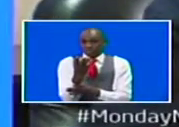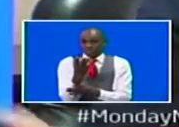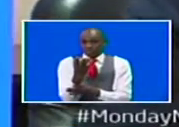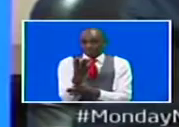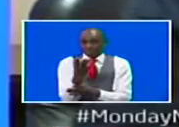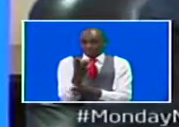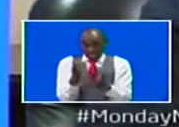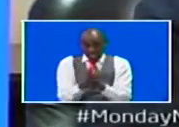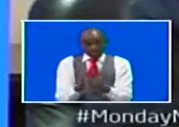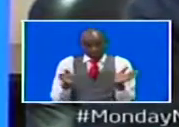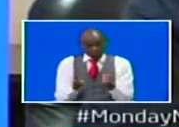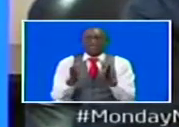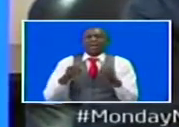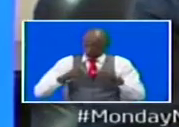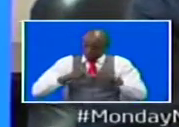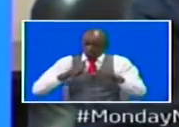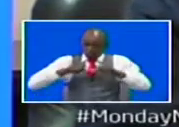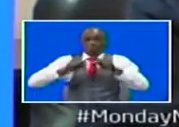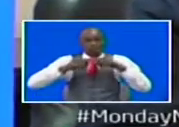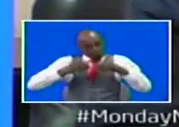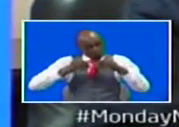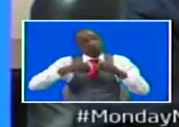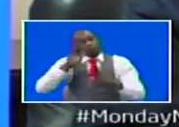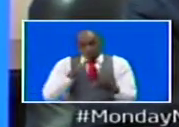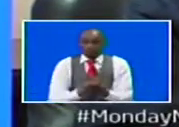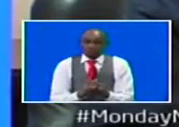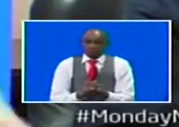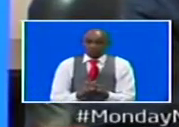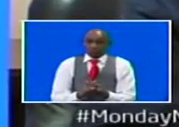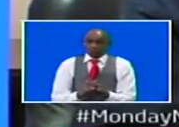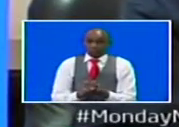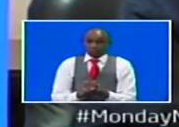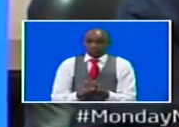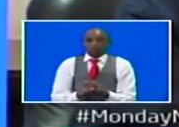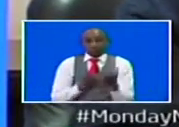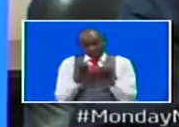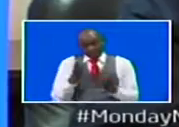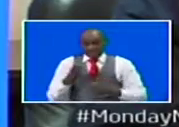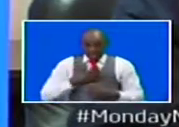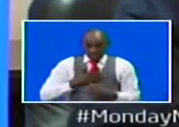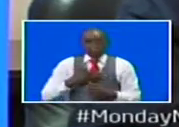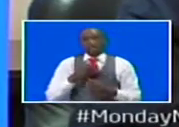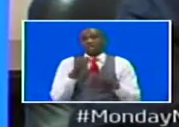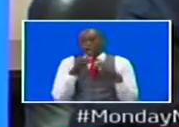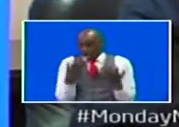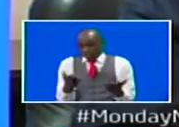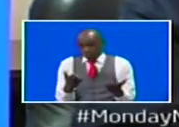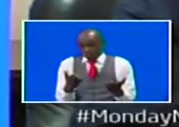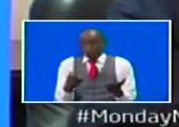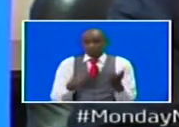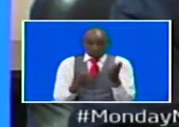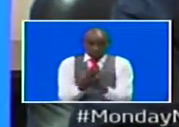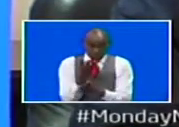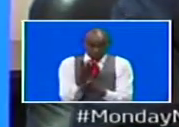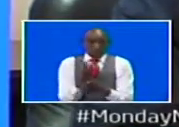breaking and pushing the boundaries of the business in terms of growth